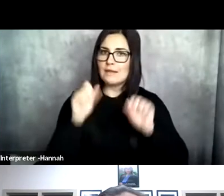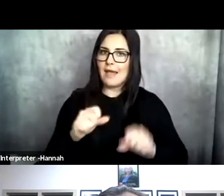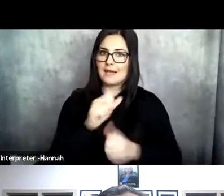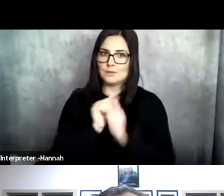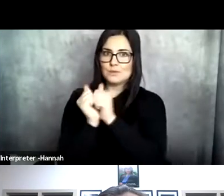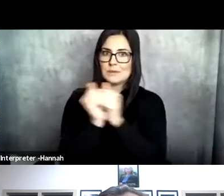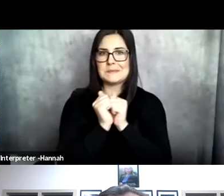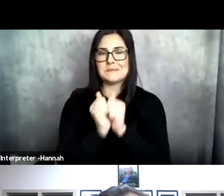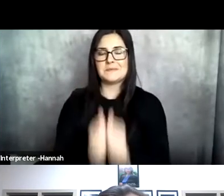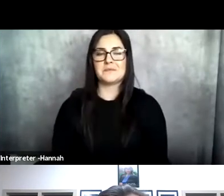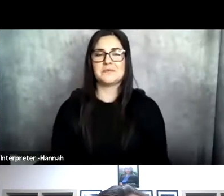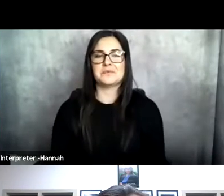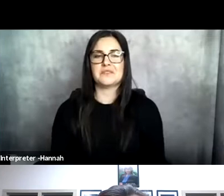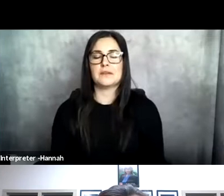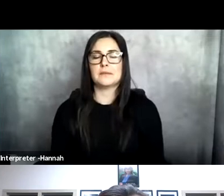together.